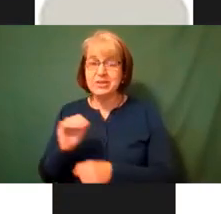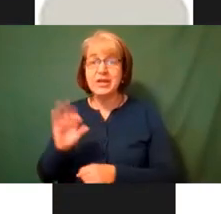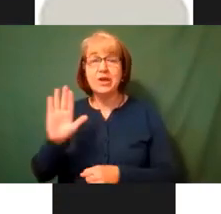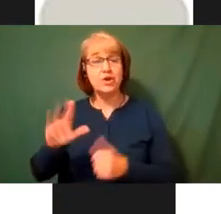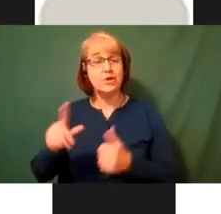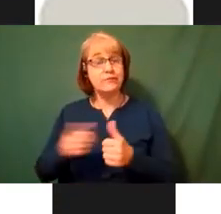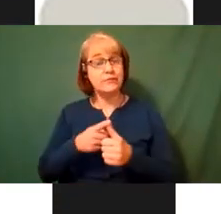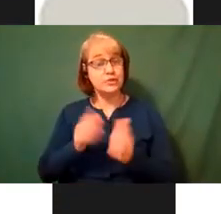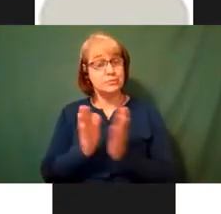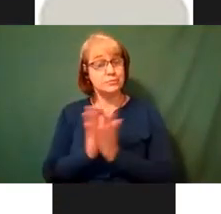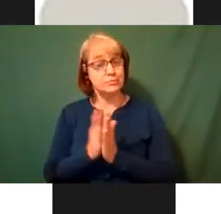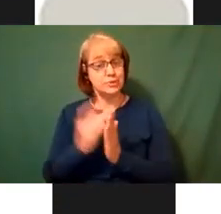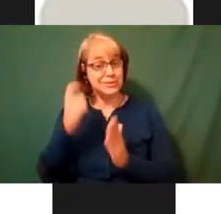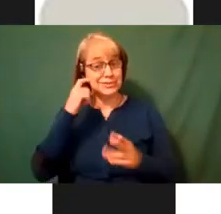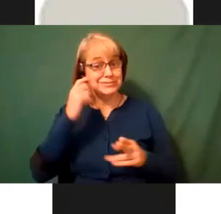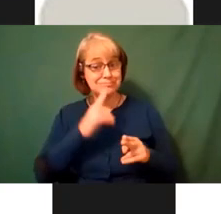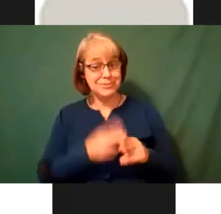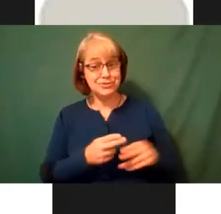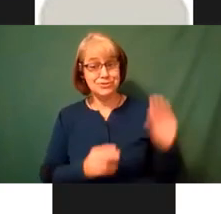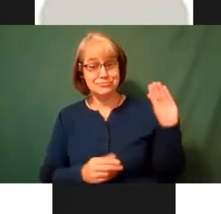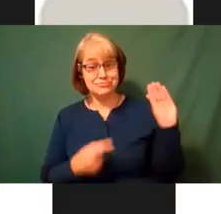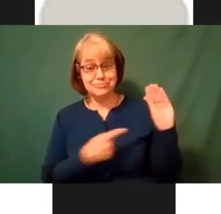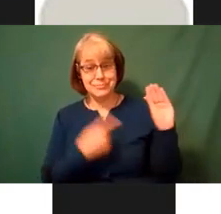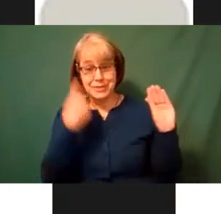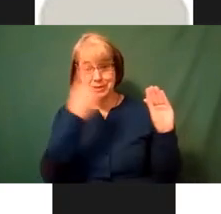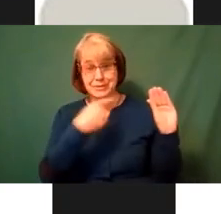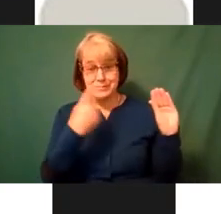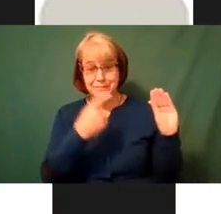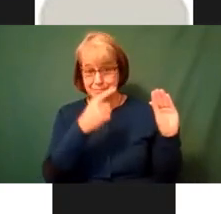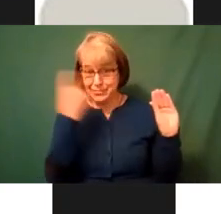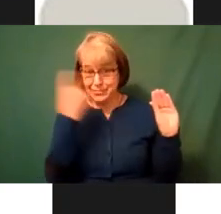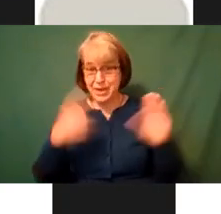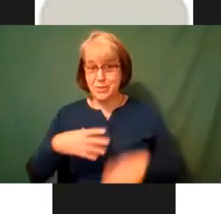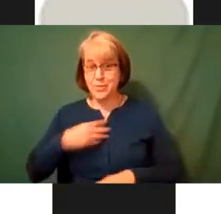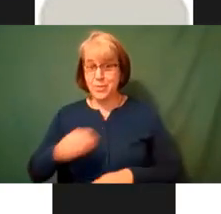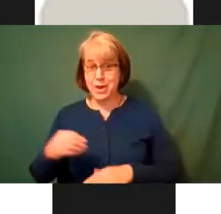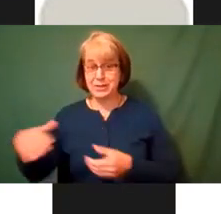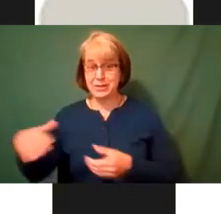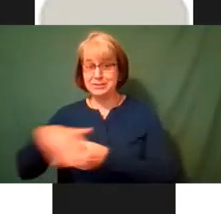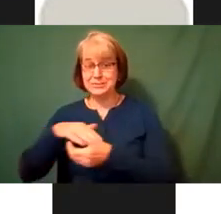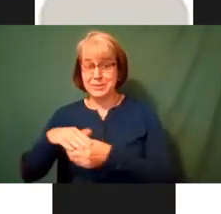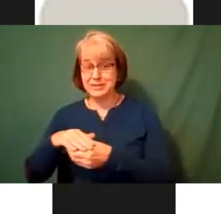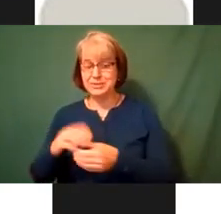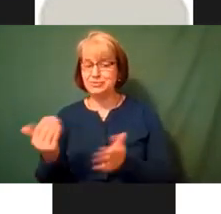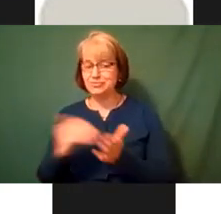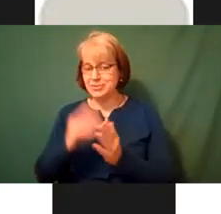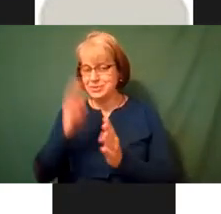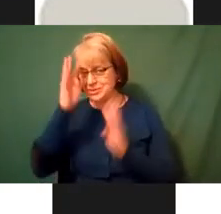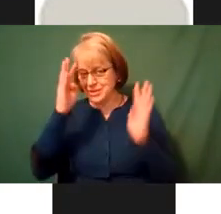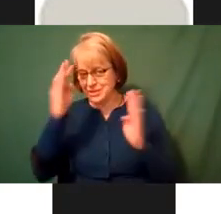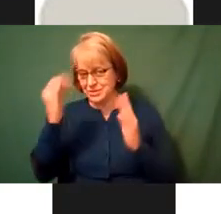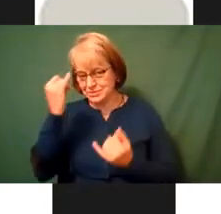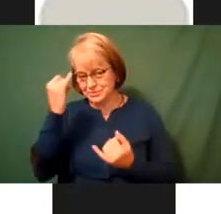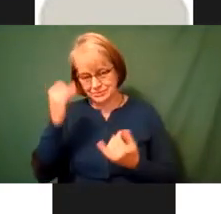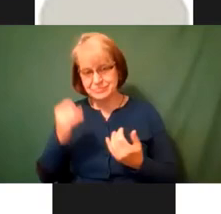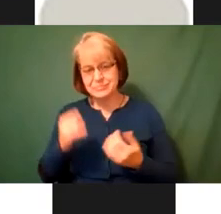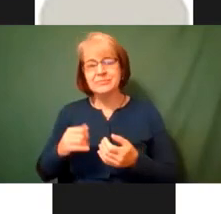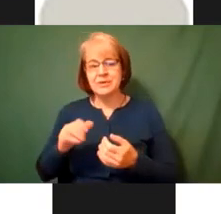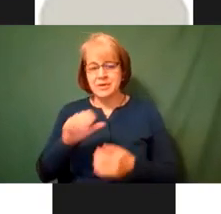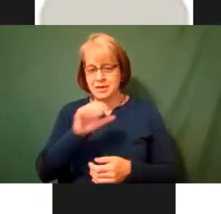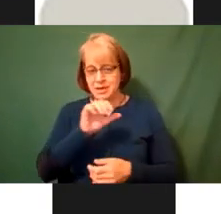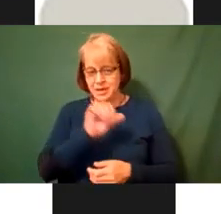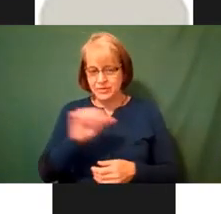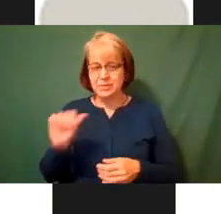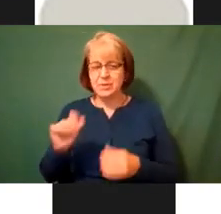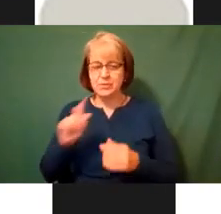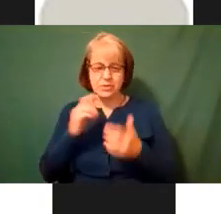before, Black Spaces, White Spaces, Reimagining the Relationship of African Americans to the Great